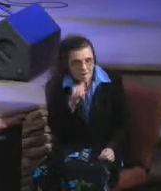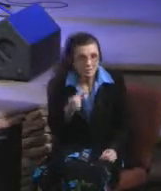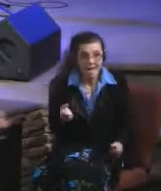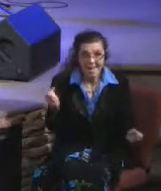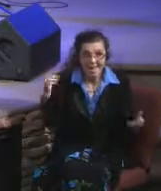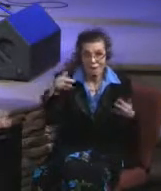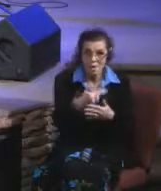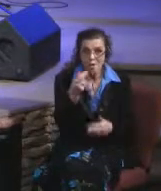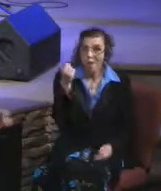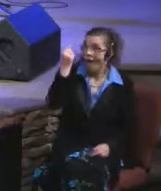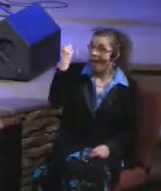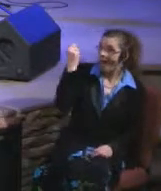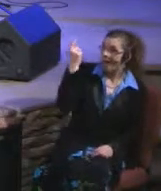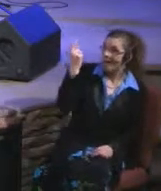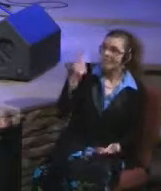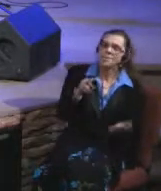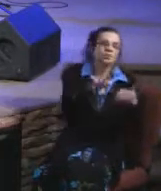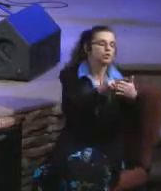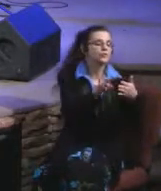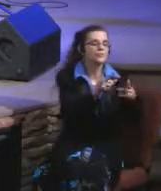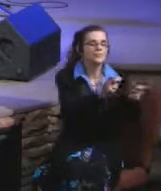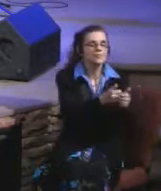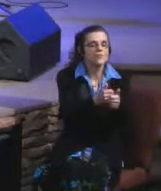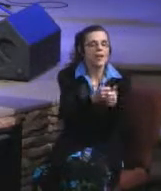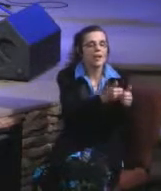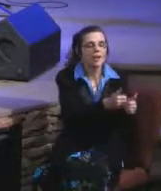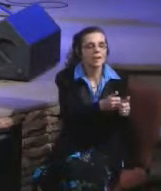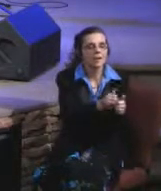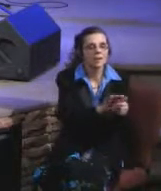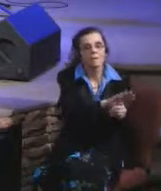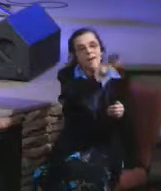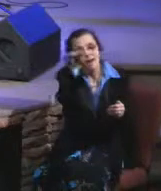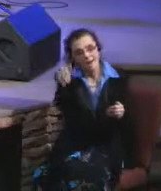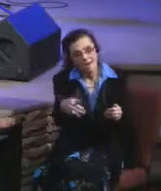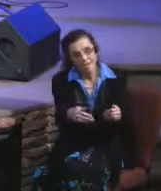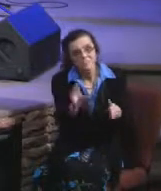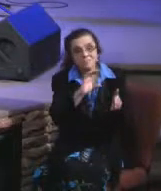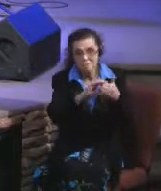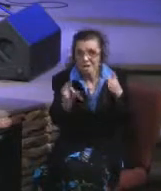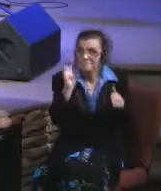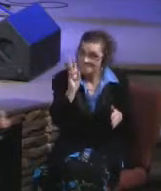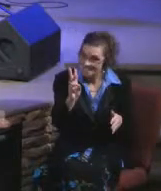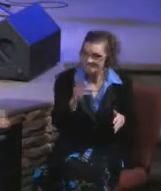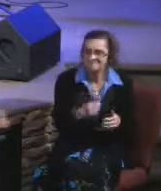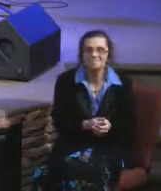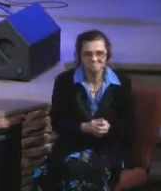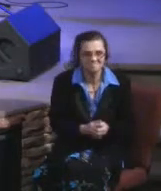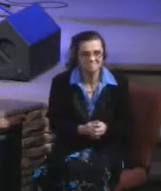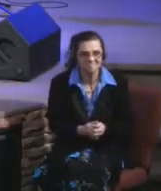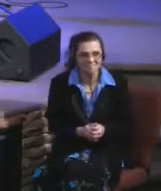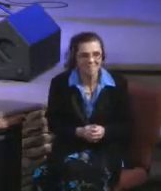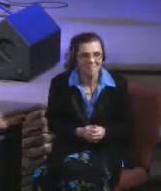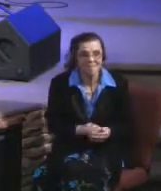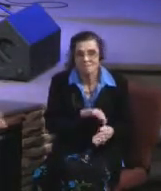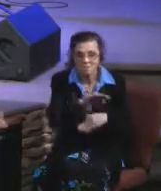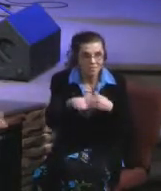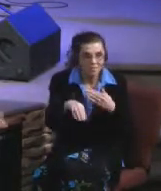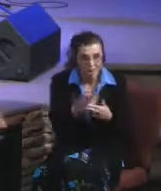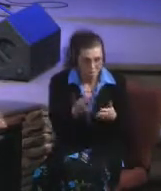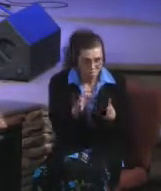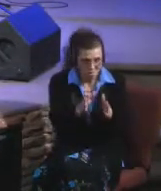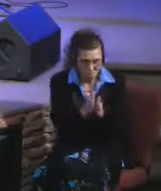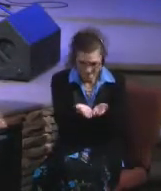idea. This is actually following, coming out of chapter 6, okay? Which is true of all of the books, all of the